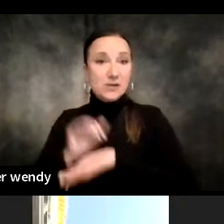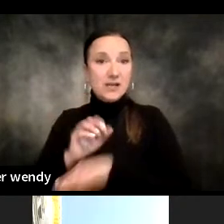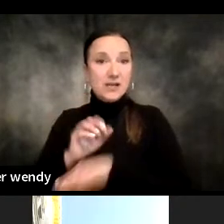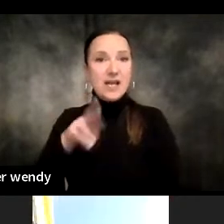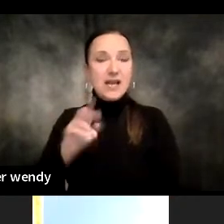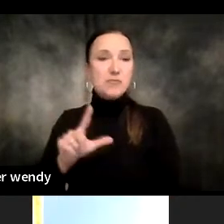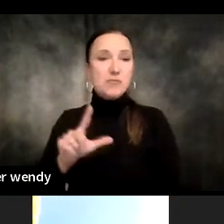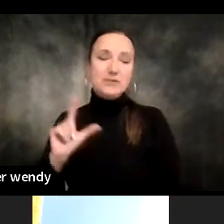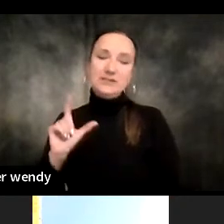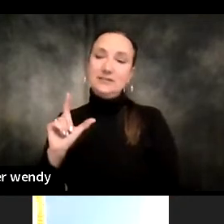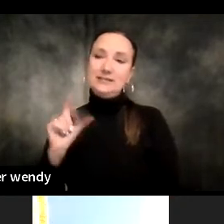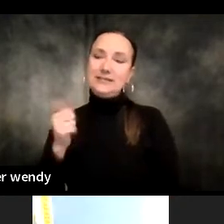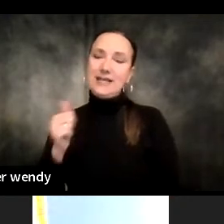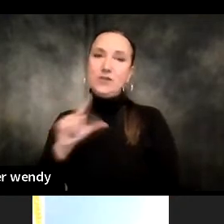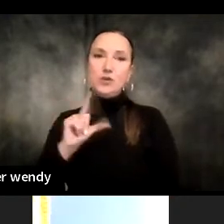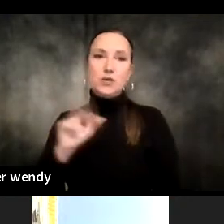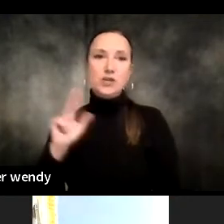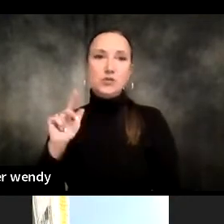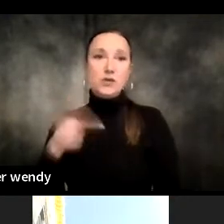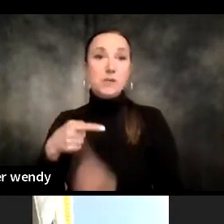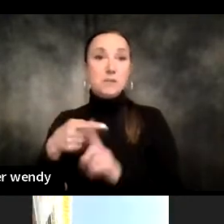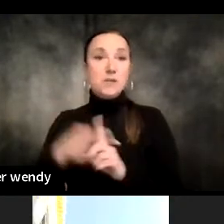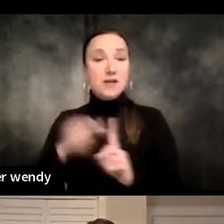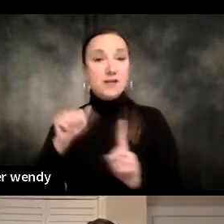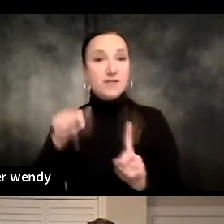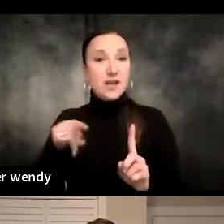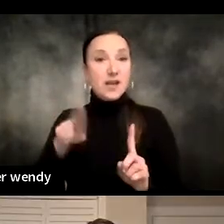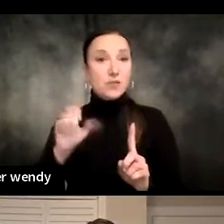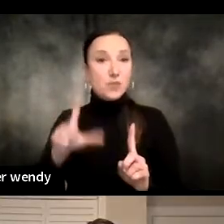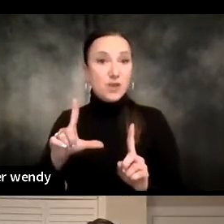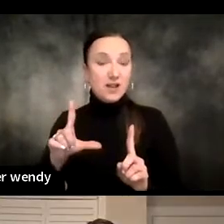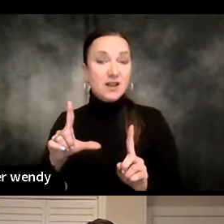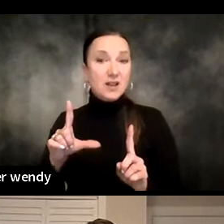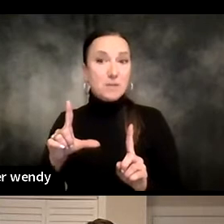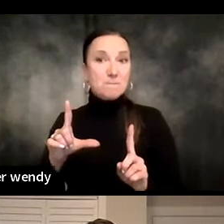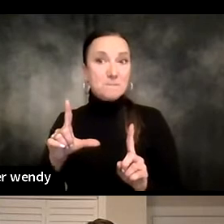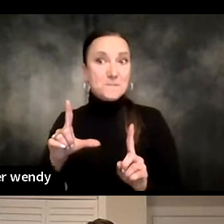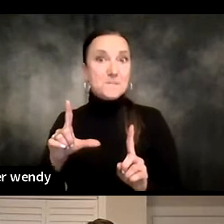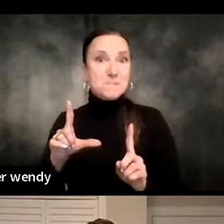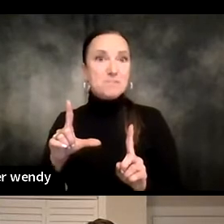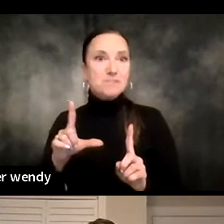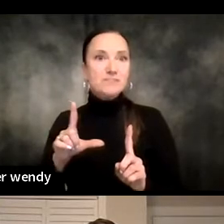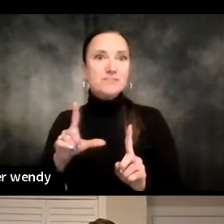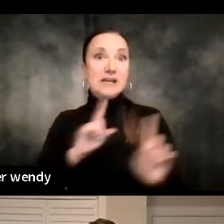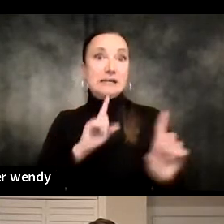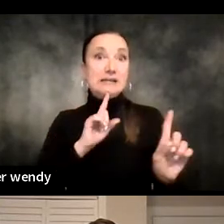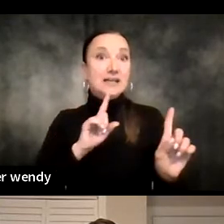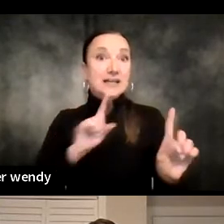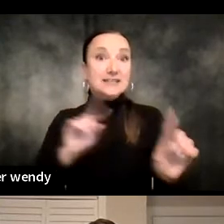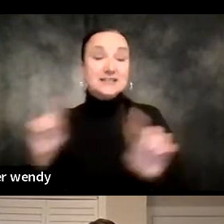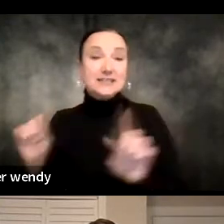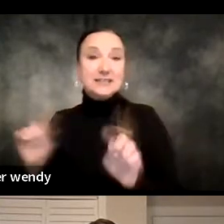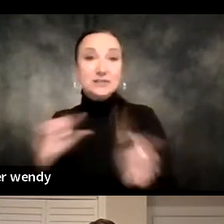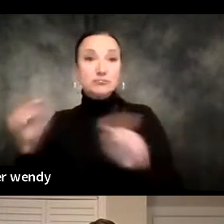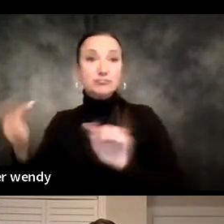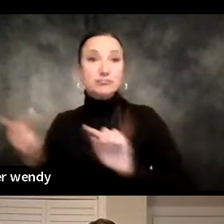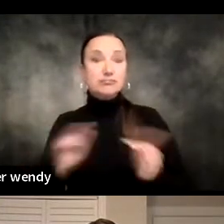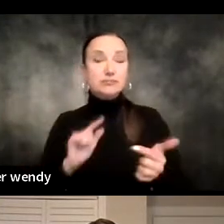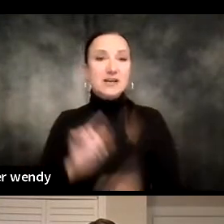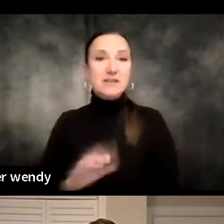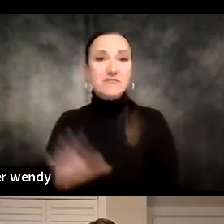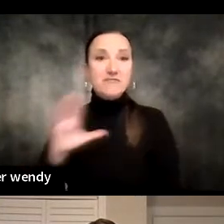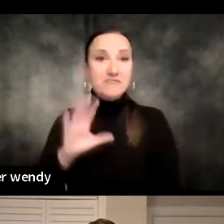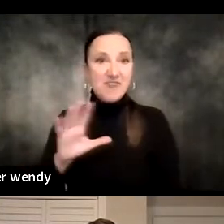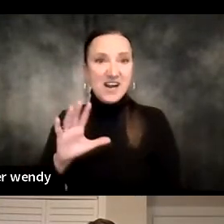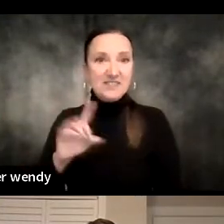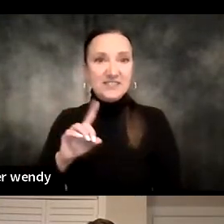10th, 2023 for the month of April. I'll commence with roll call. Currently